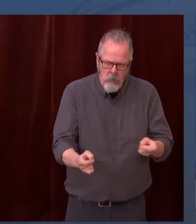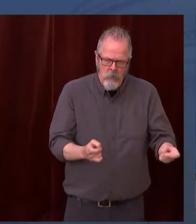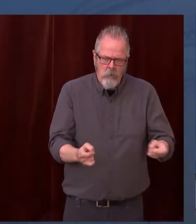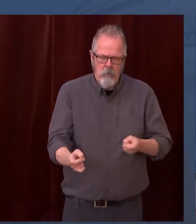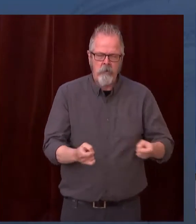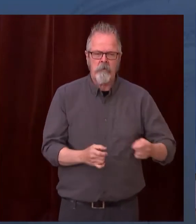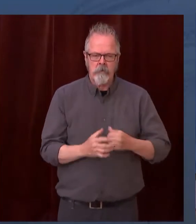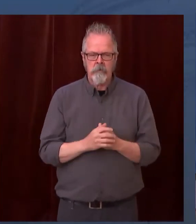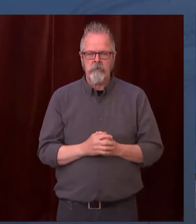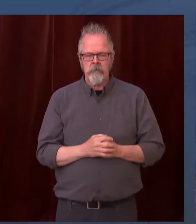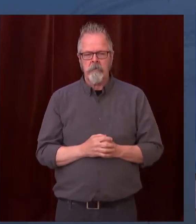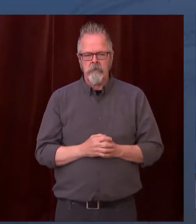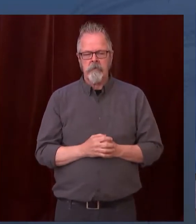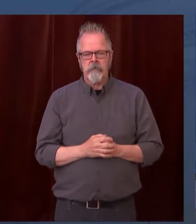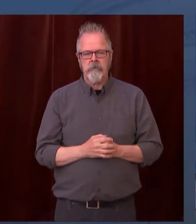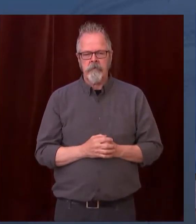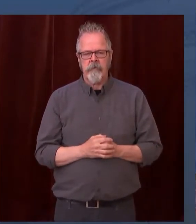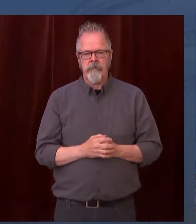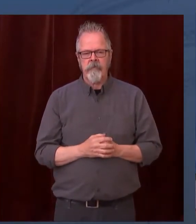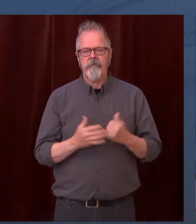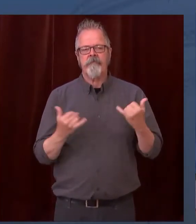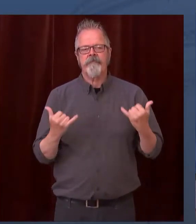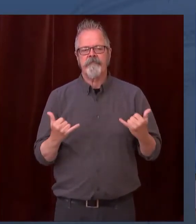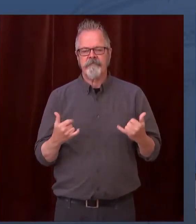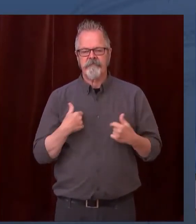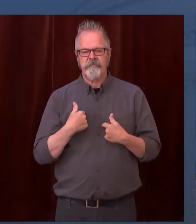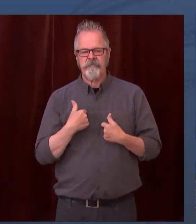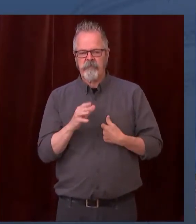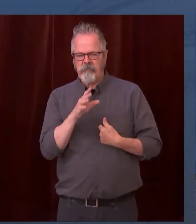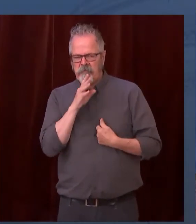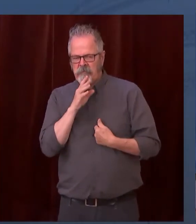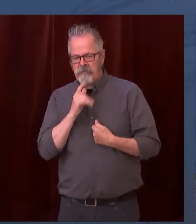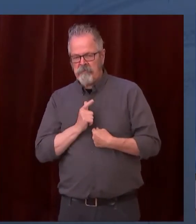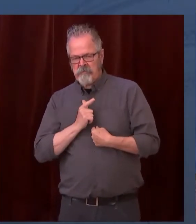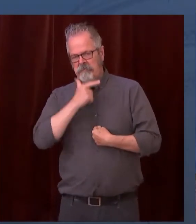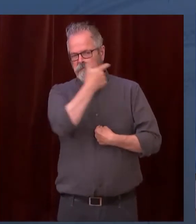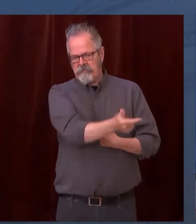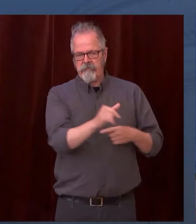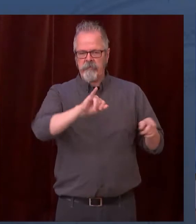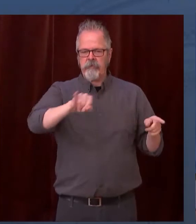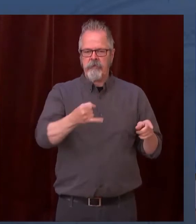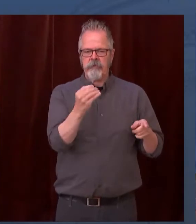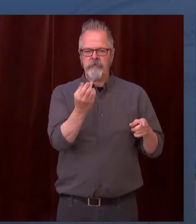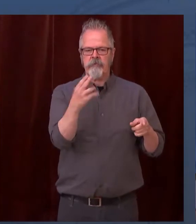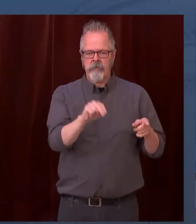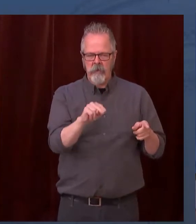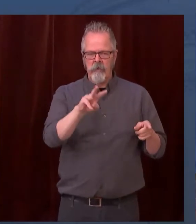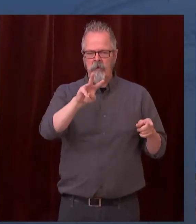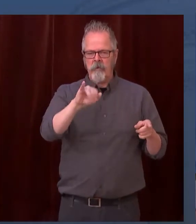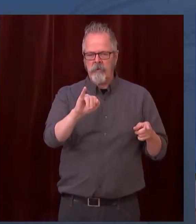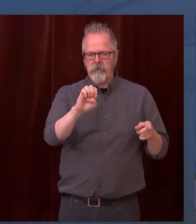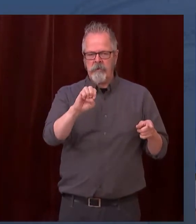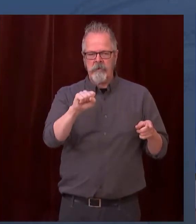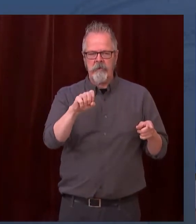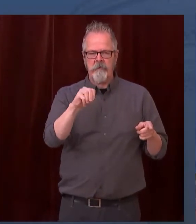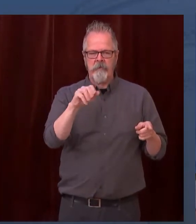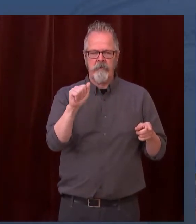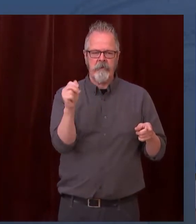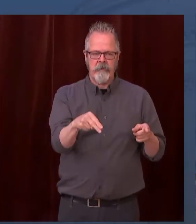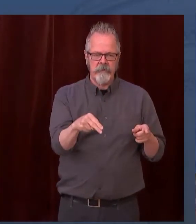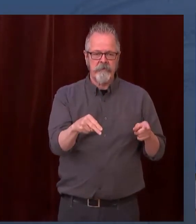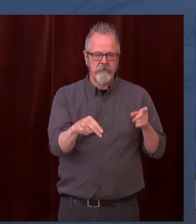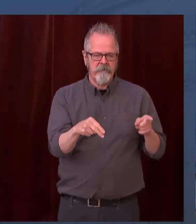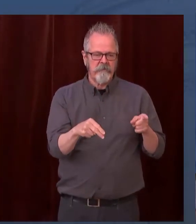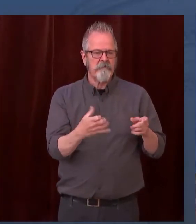metrics behind some of the things we've talked about today. John. Great, thanks, Governor Inslee. So as you said, COVID-19 continues to